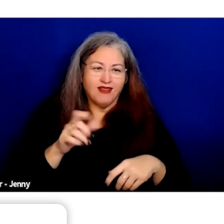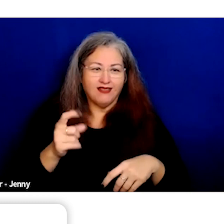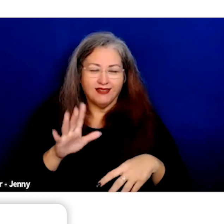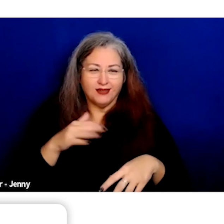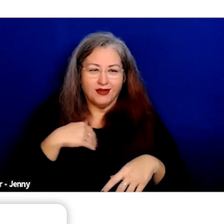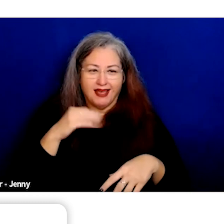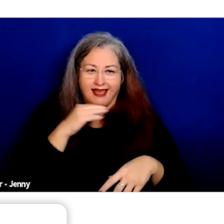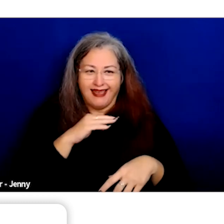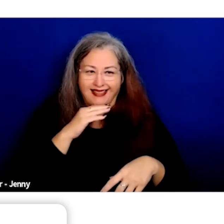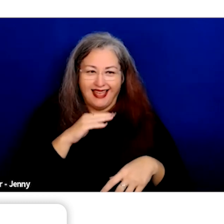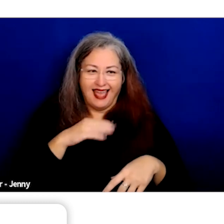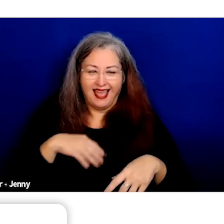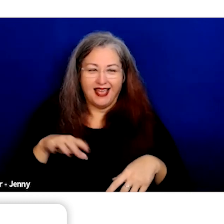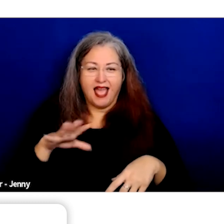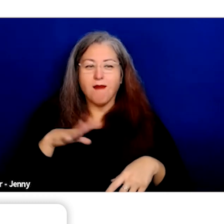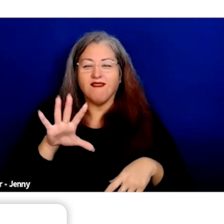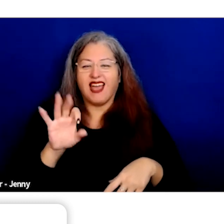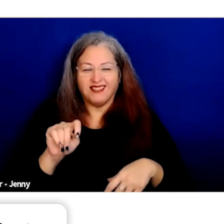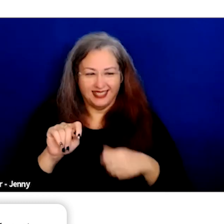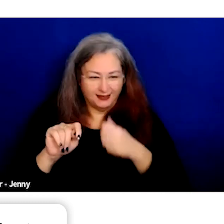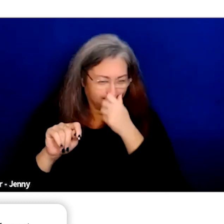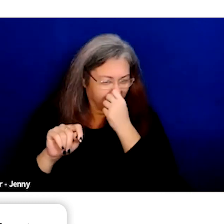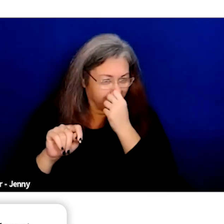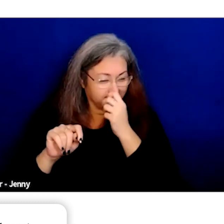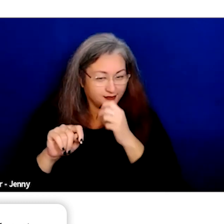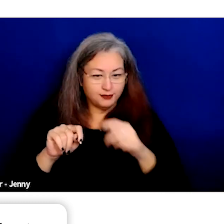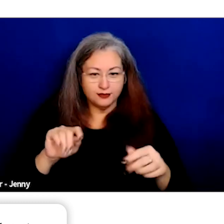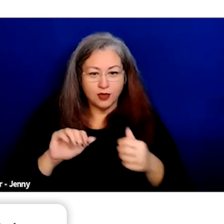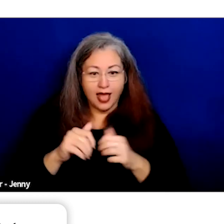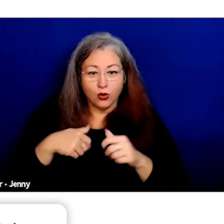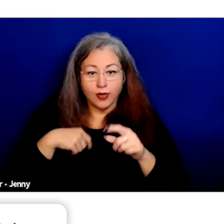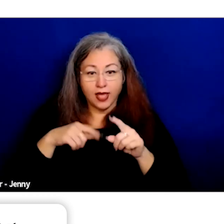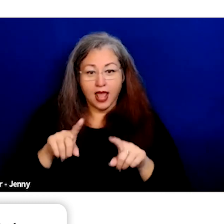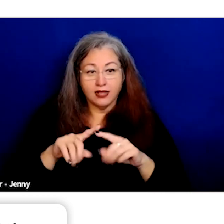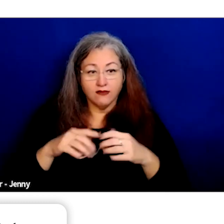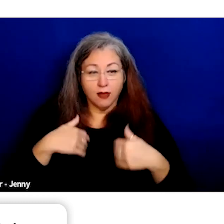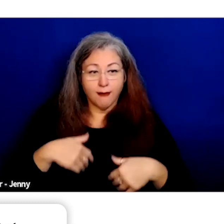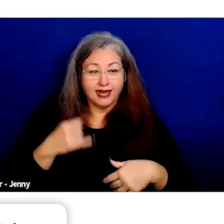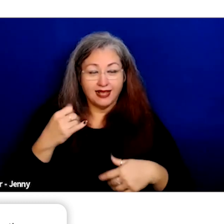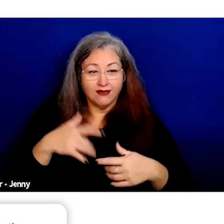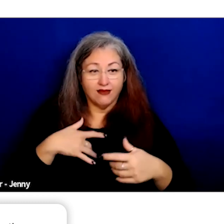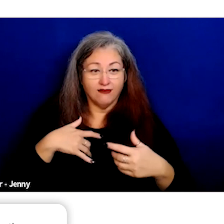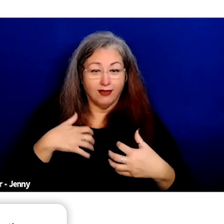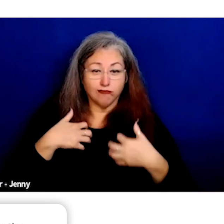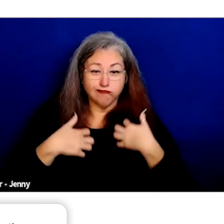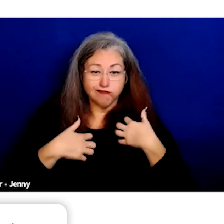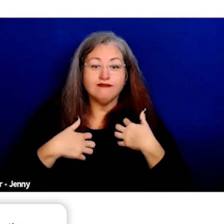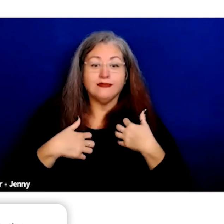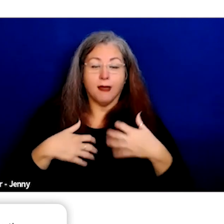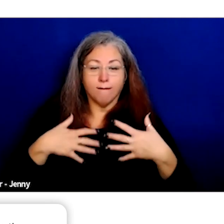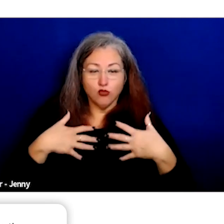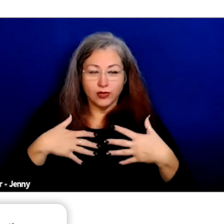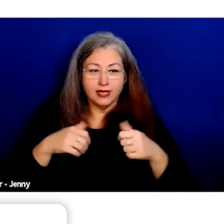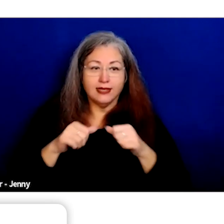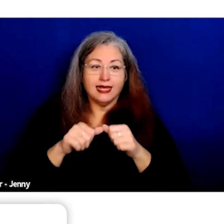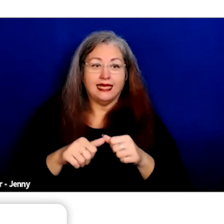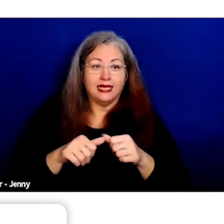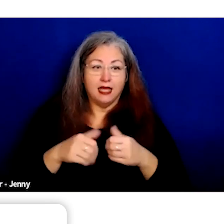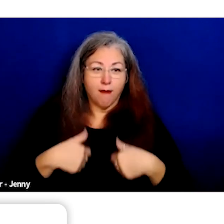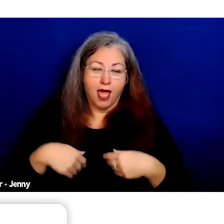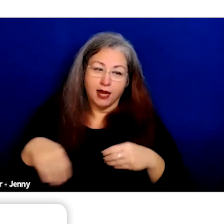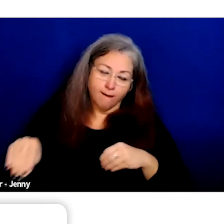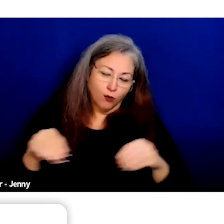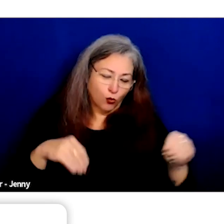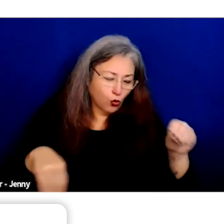amazing. Okay. Any advice on how to align our different bodies when things feel out of whack? Breathe, keep moving the body, keep moving